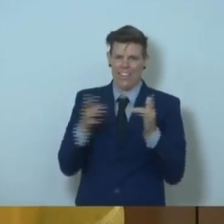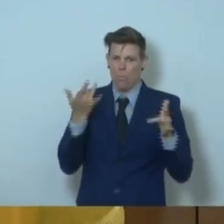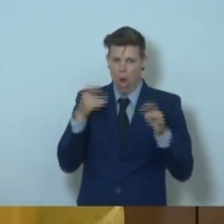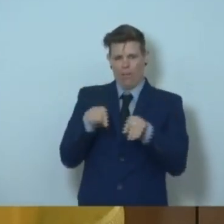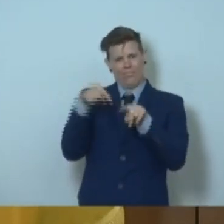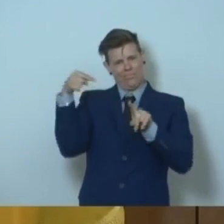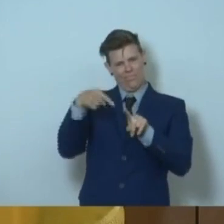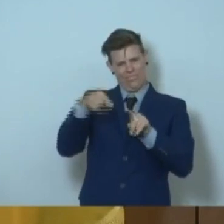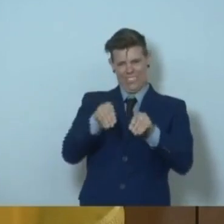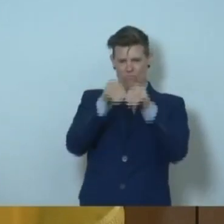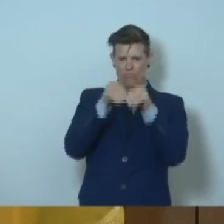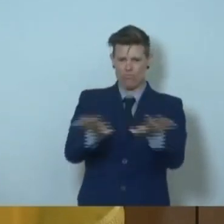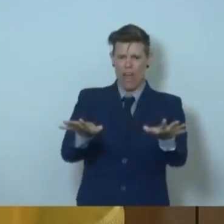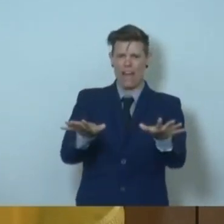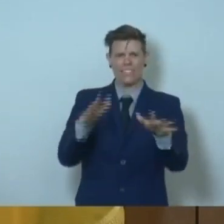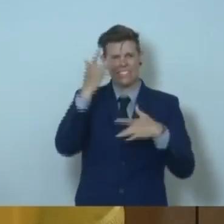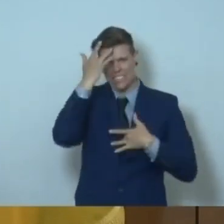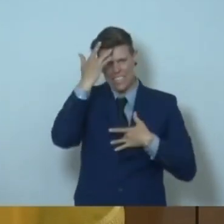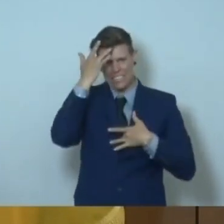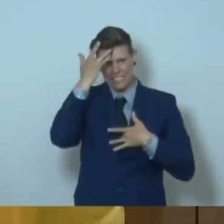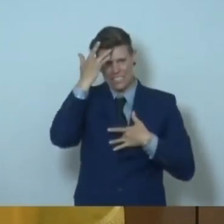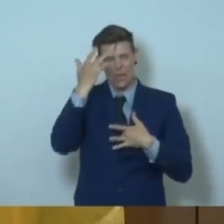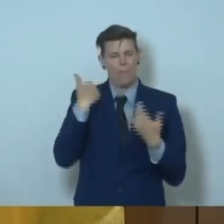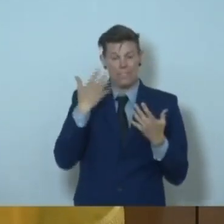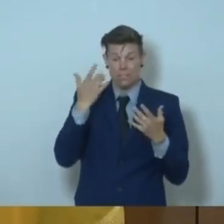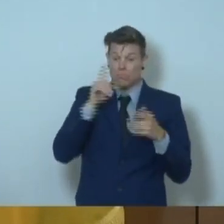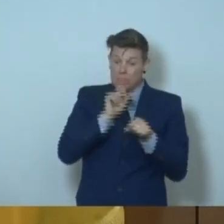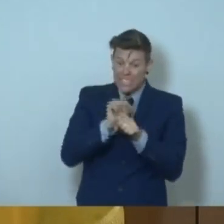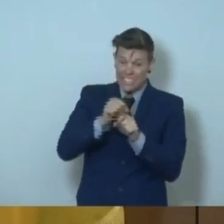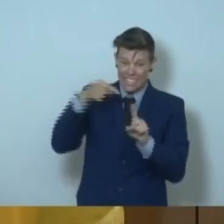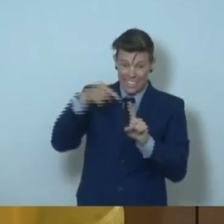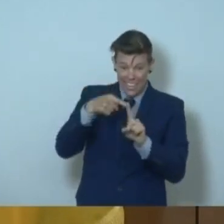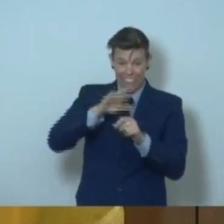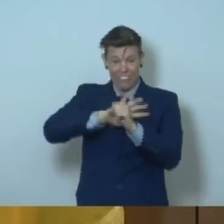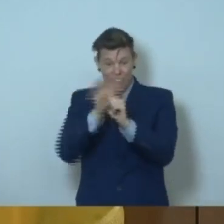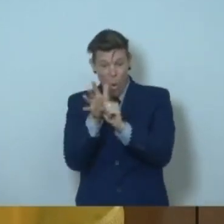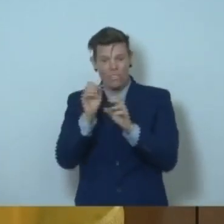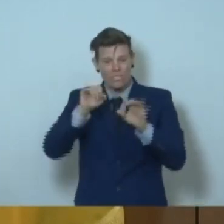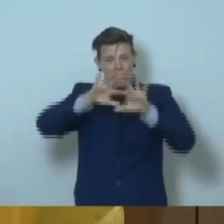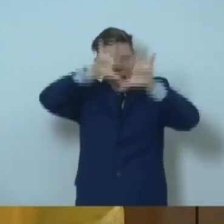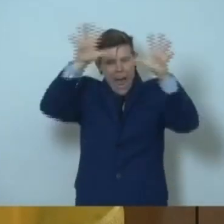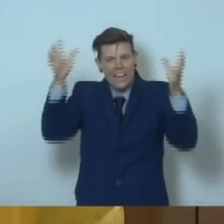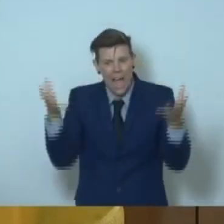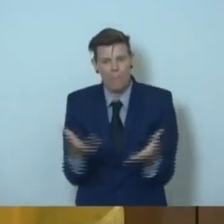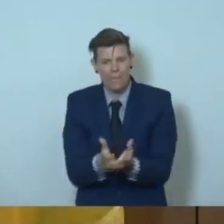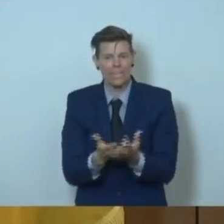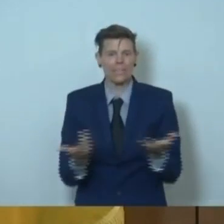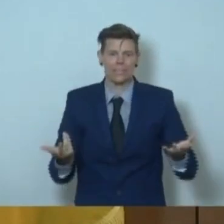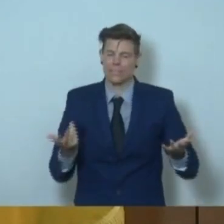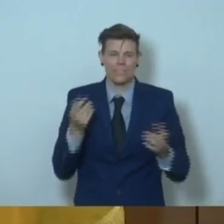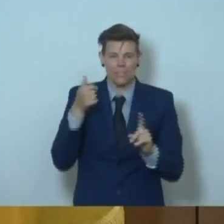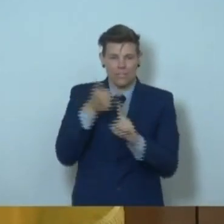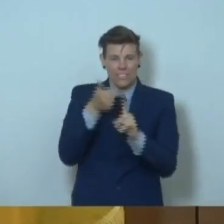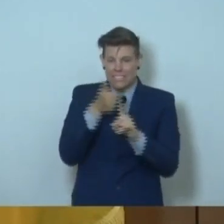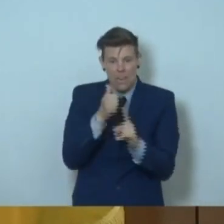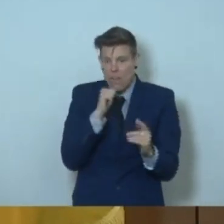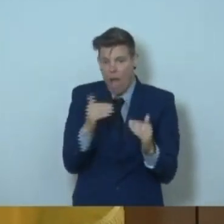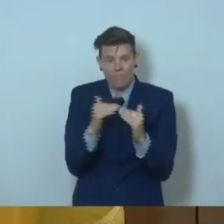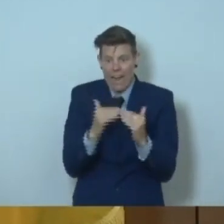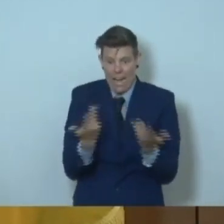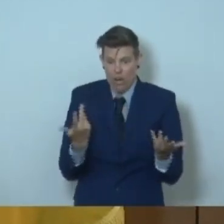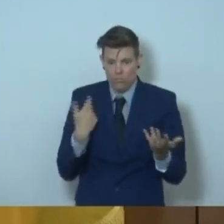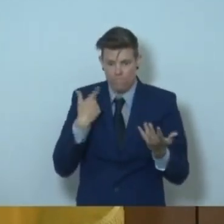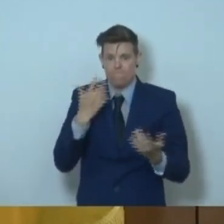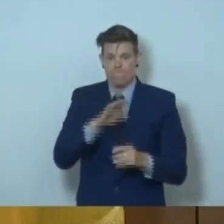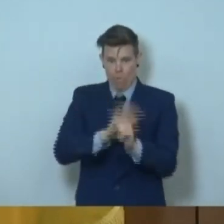And it creates a situation where we have to calculate risk, introduce it successfully, make those decisions, and